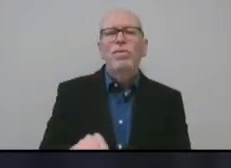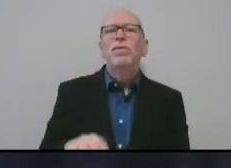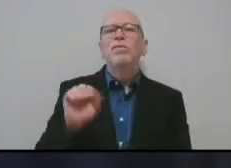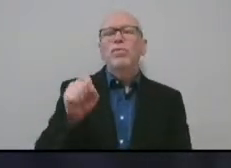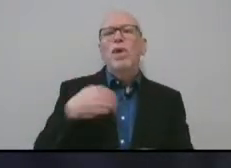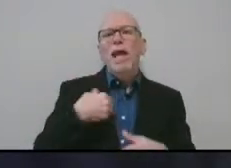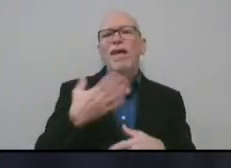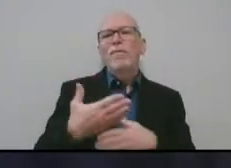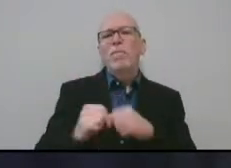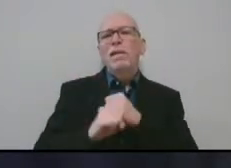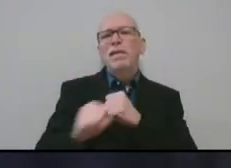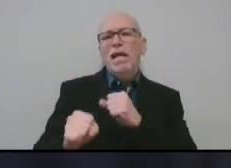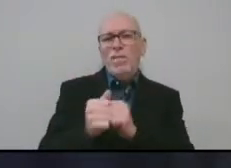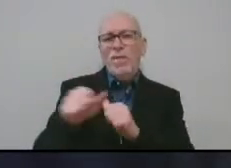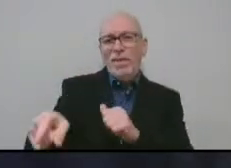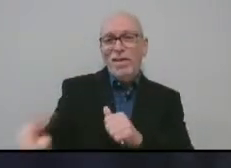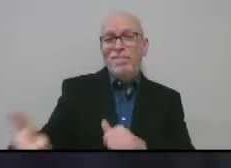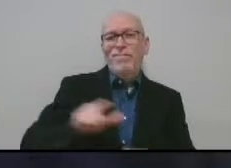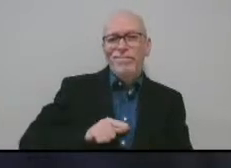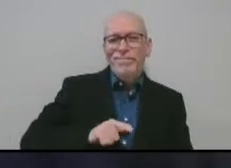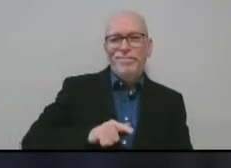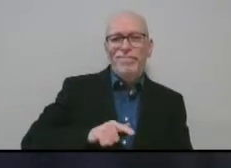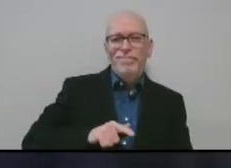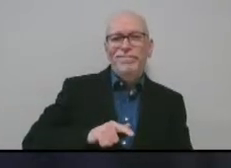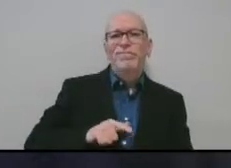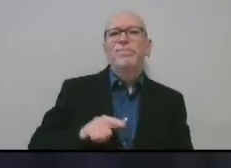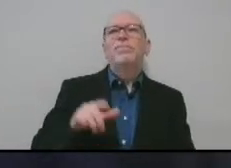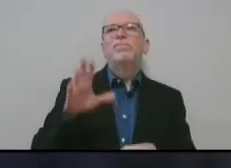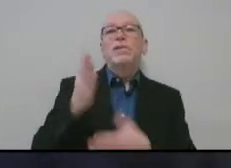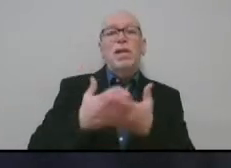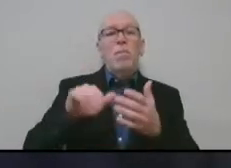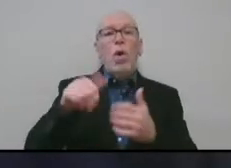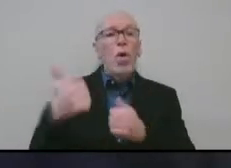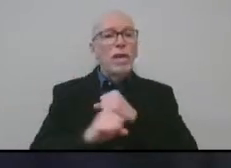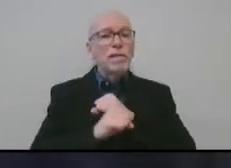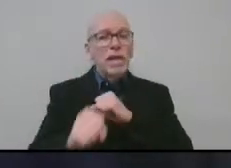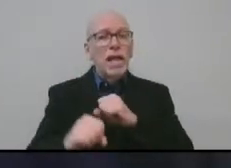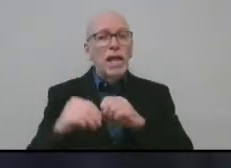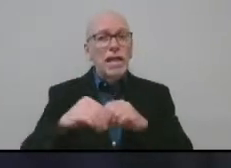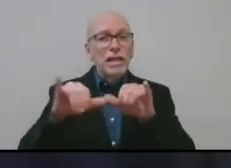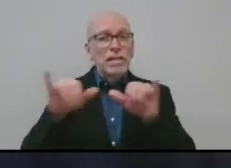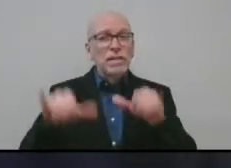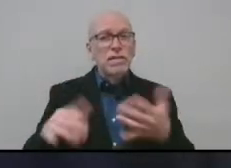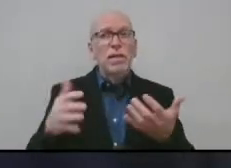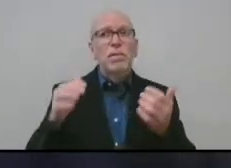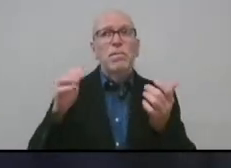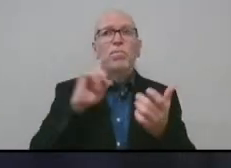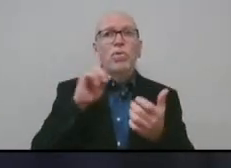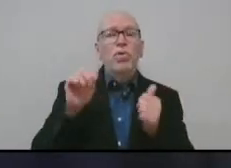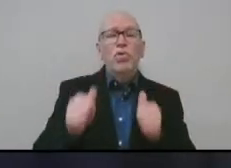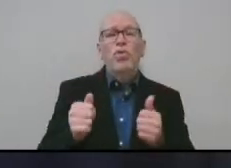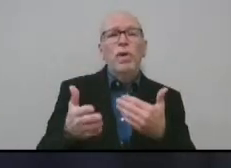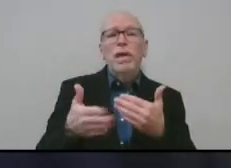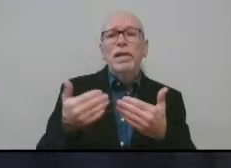there with them. In terms of some of the other delays, some delays in our system could have easily been